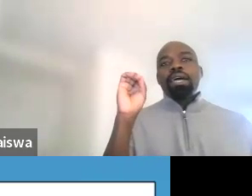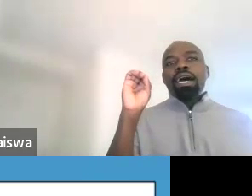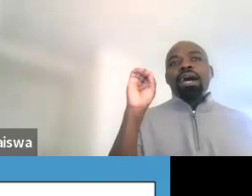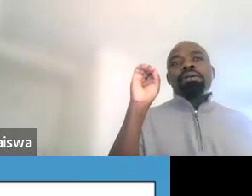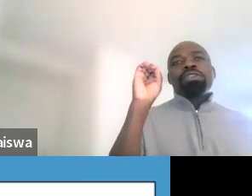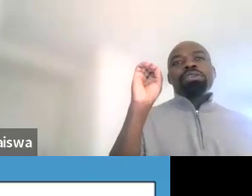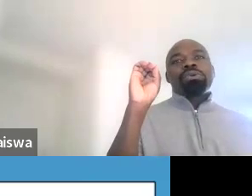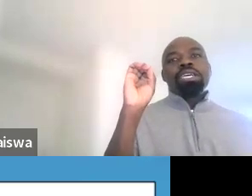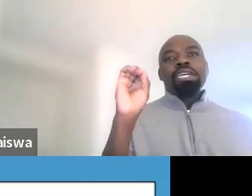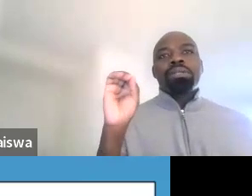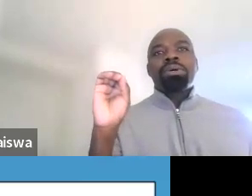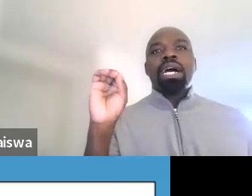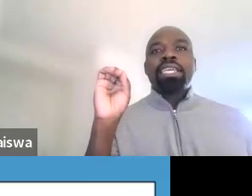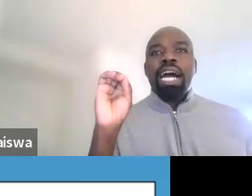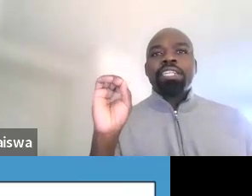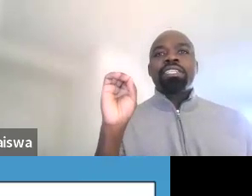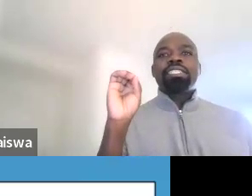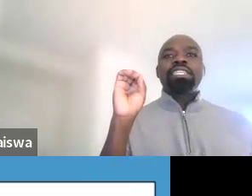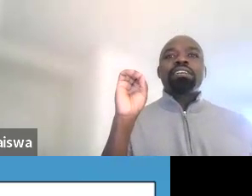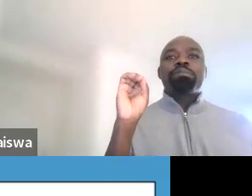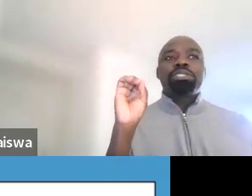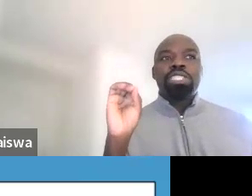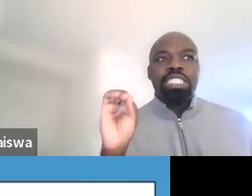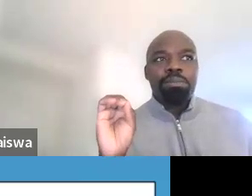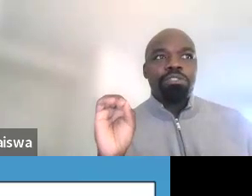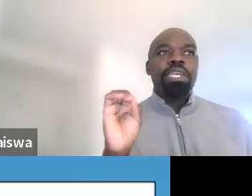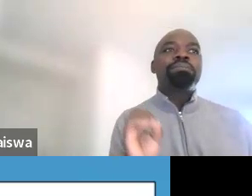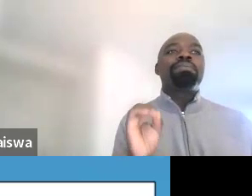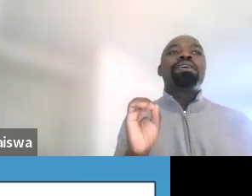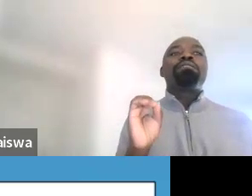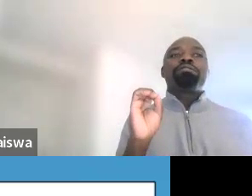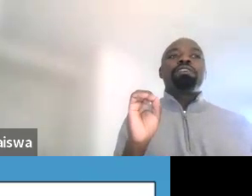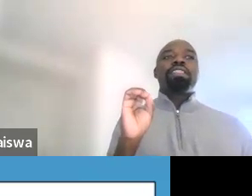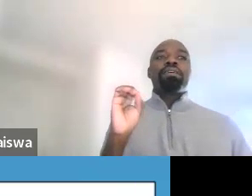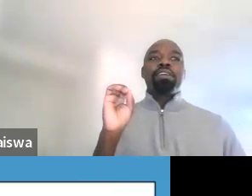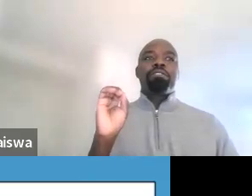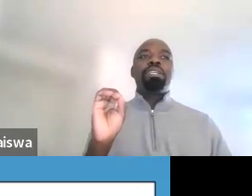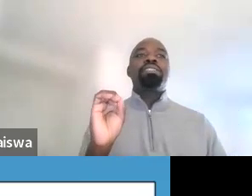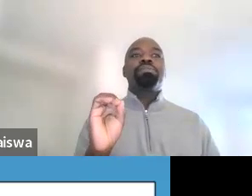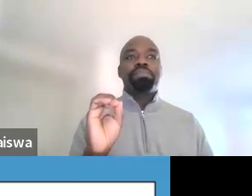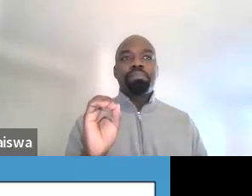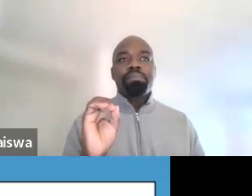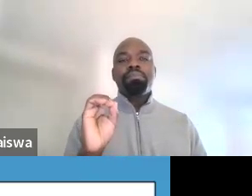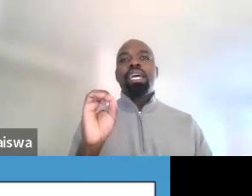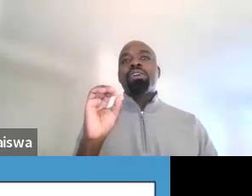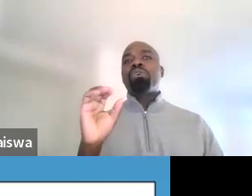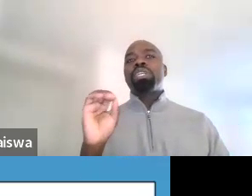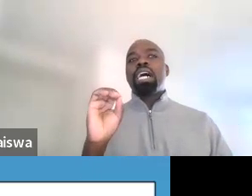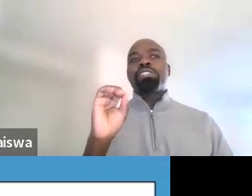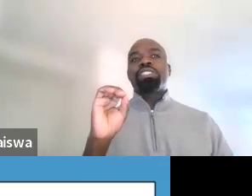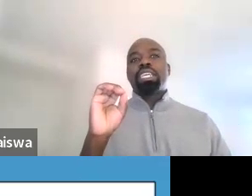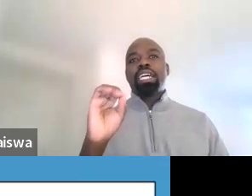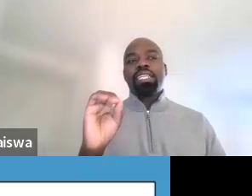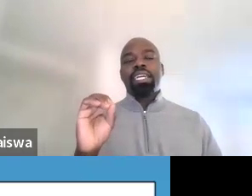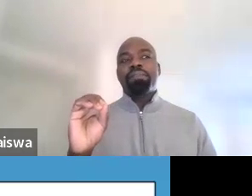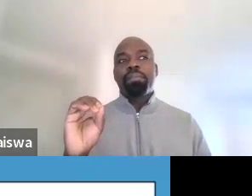them to take a look at the action agenda from the UHC movement for further information and concrete